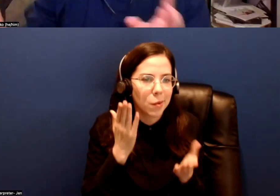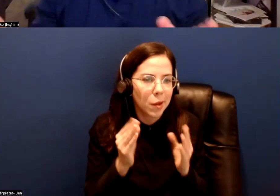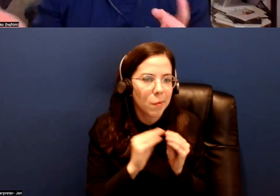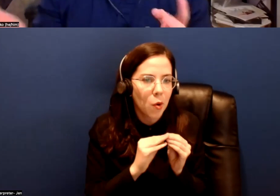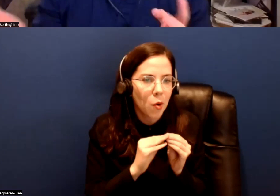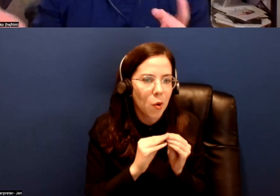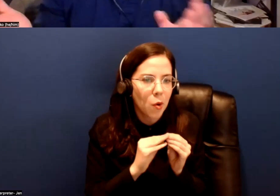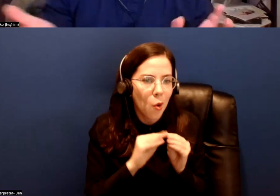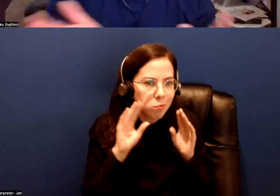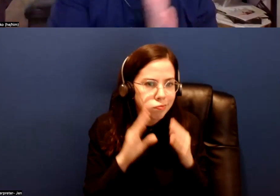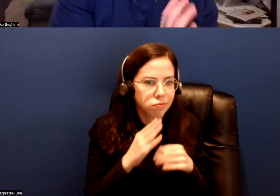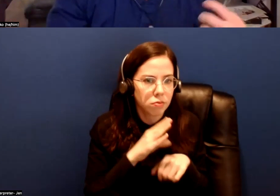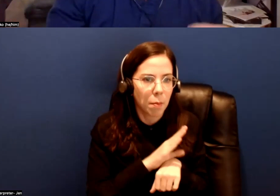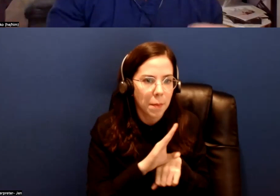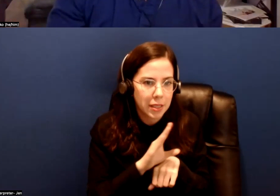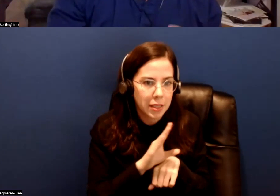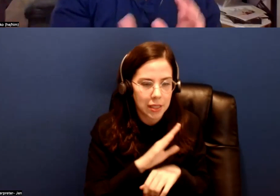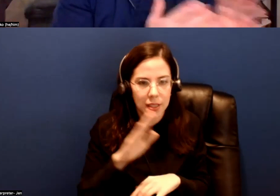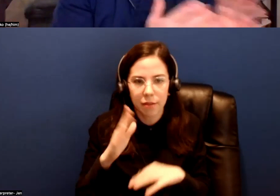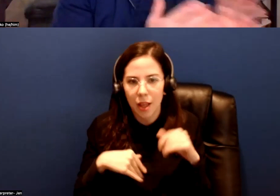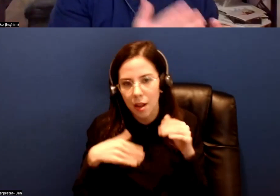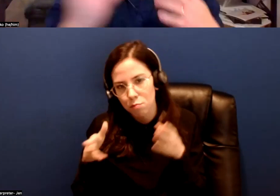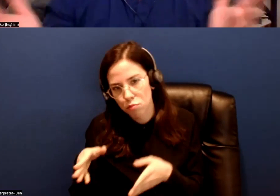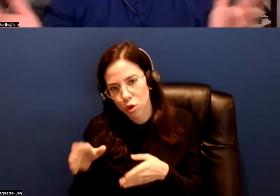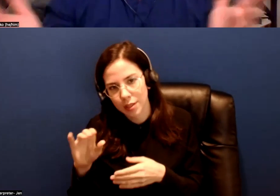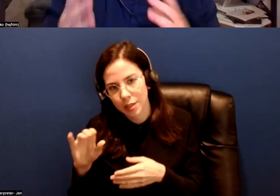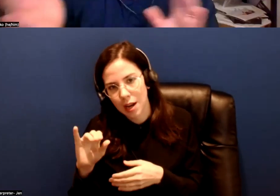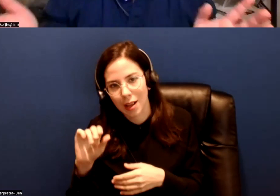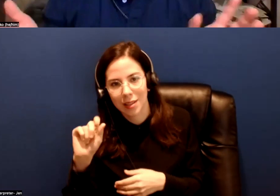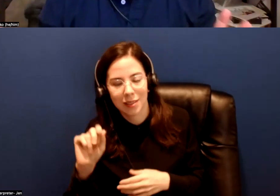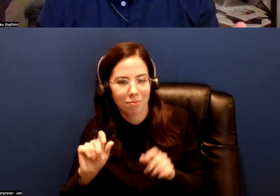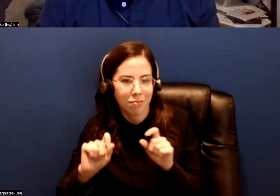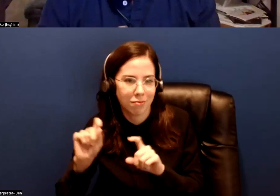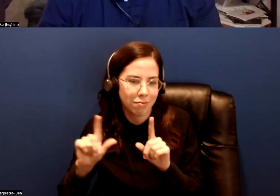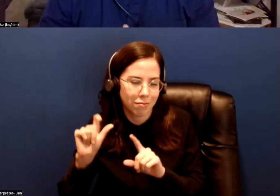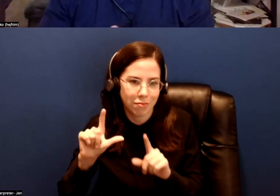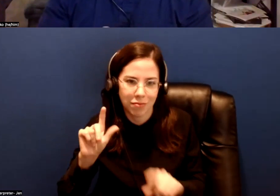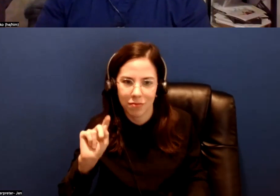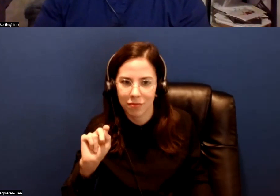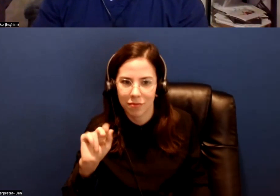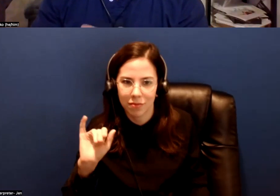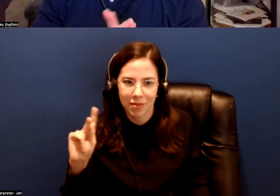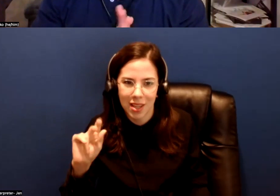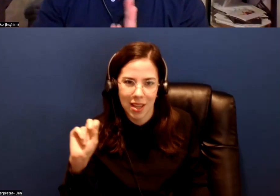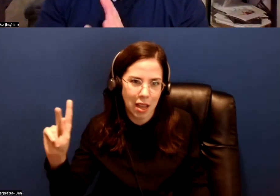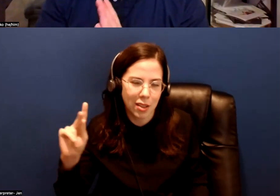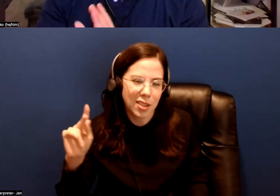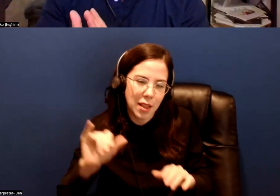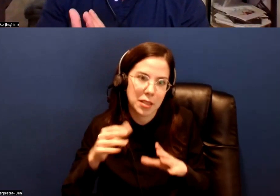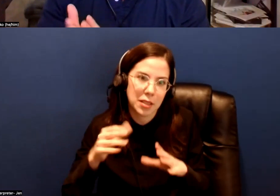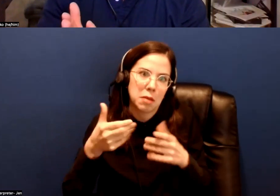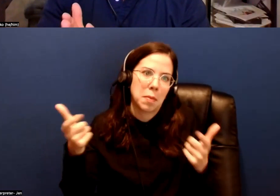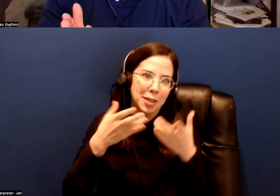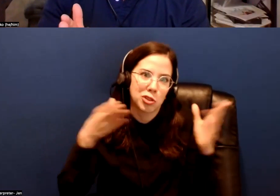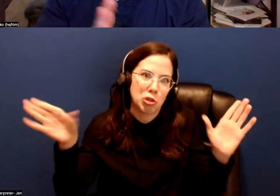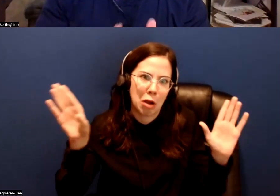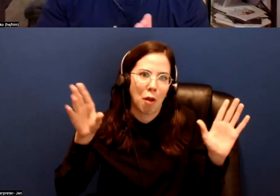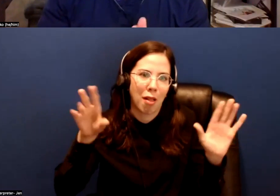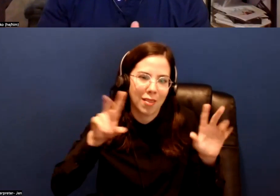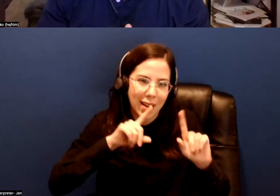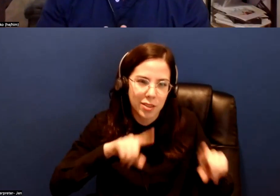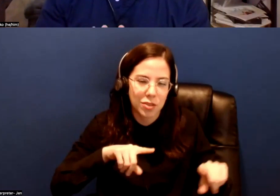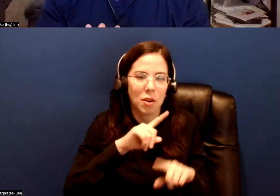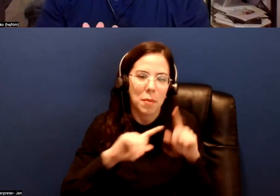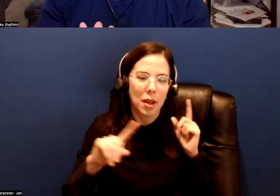business, let's say, than someone who's on TikTok. That's a huge generalization. But I think my main sort of